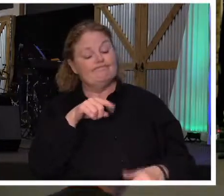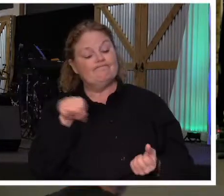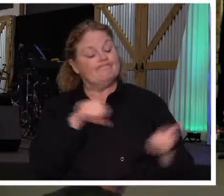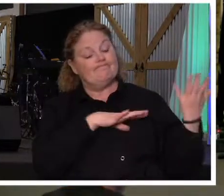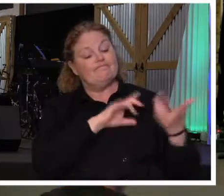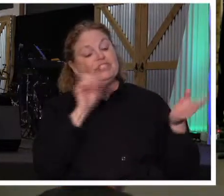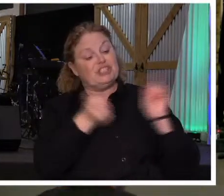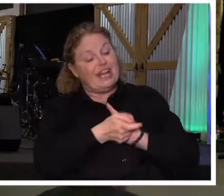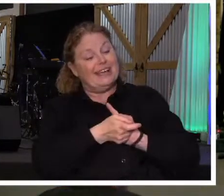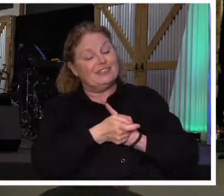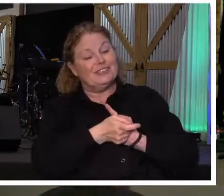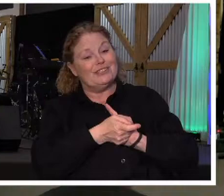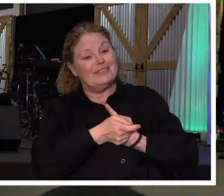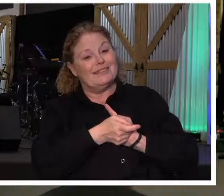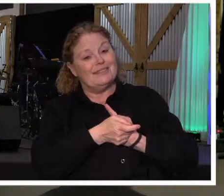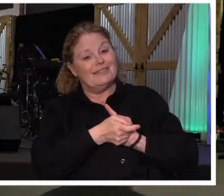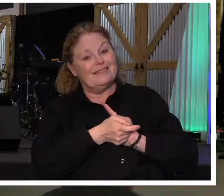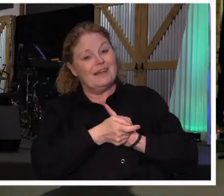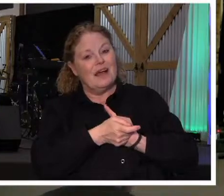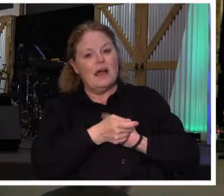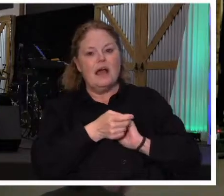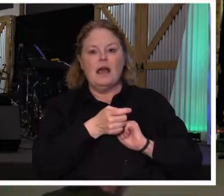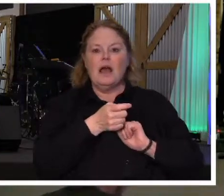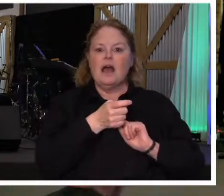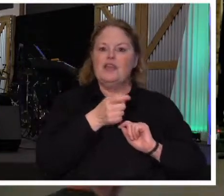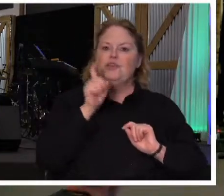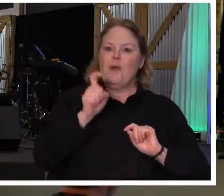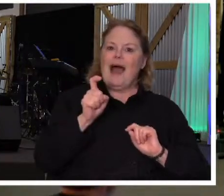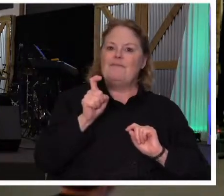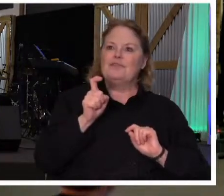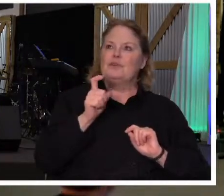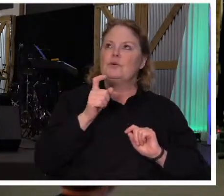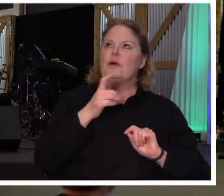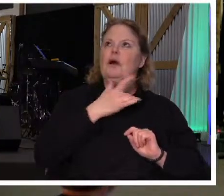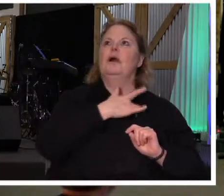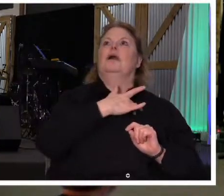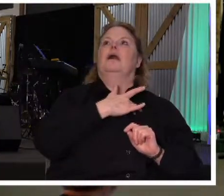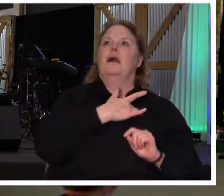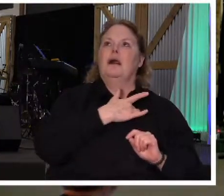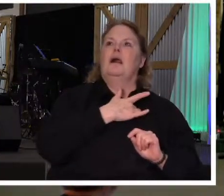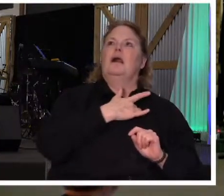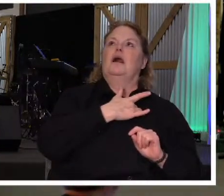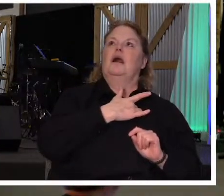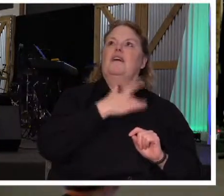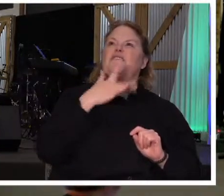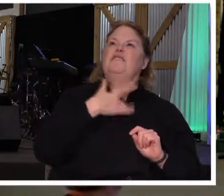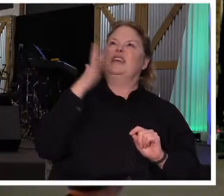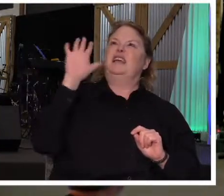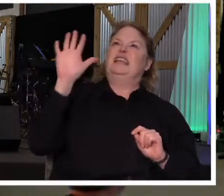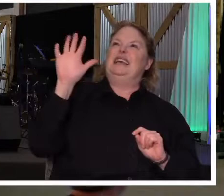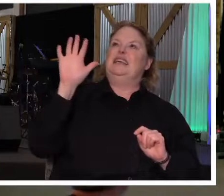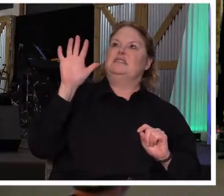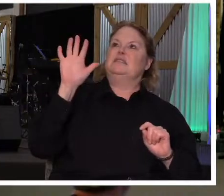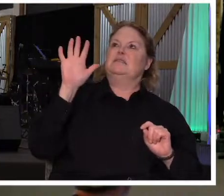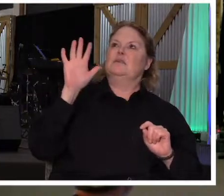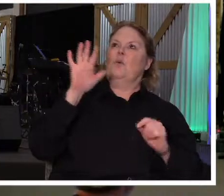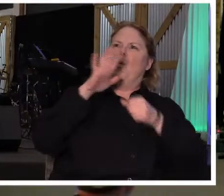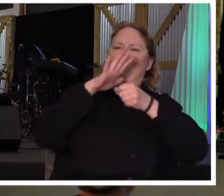it starts with being in a God quake from the weight of his glory. The second